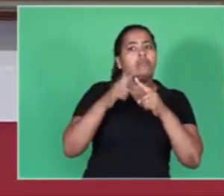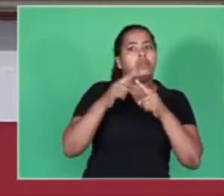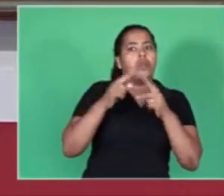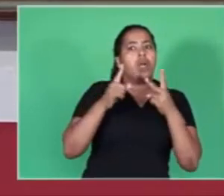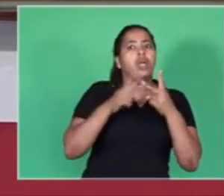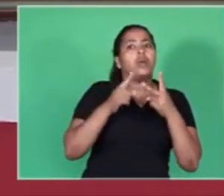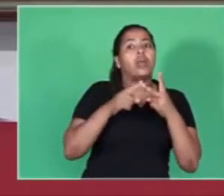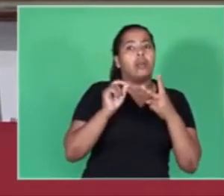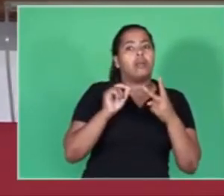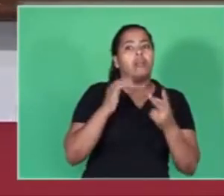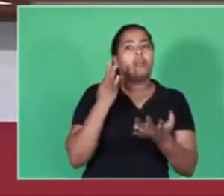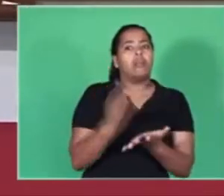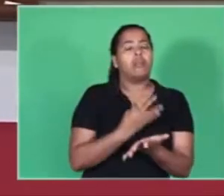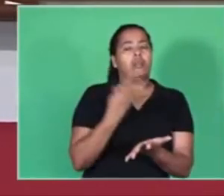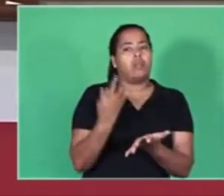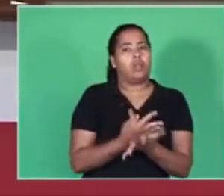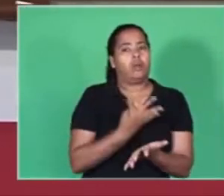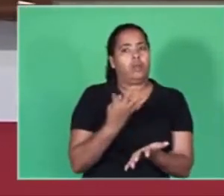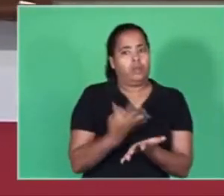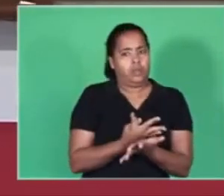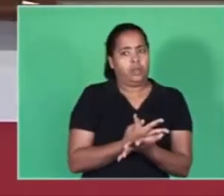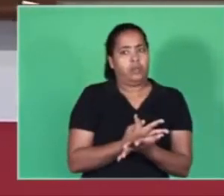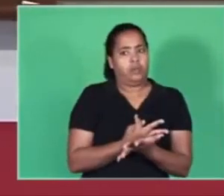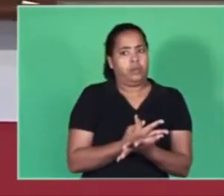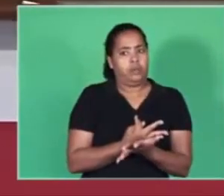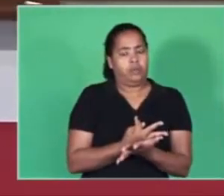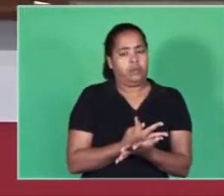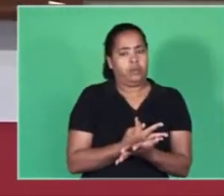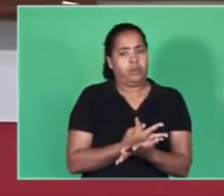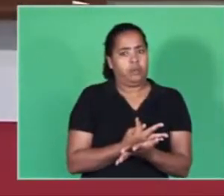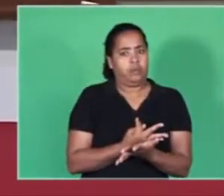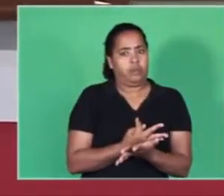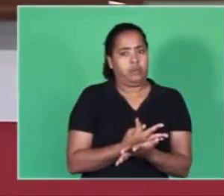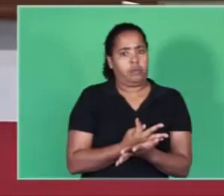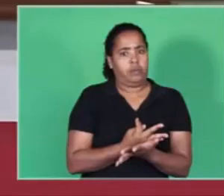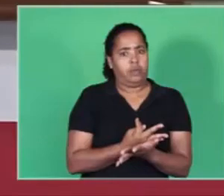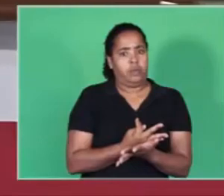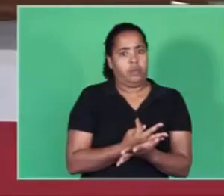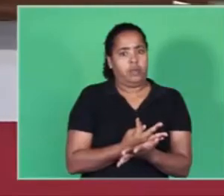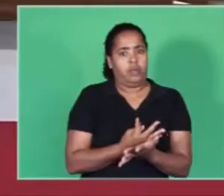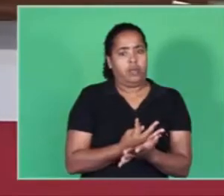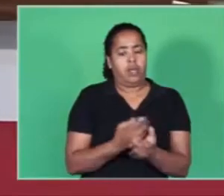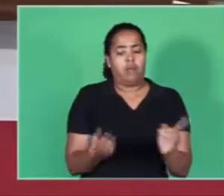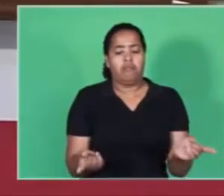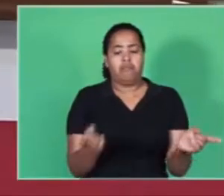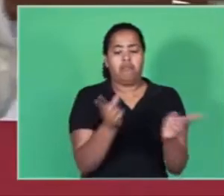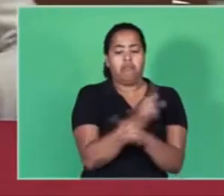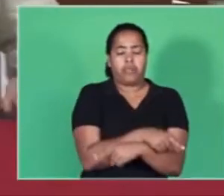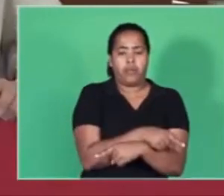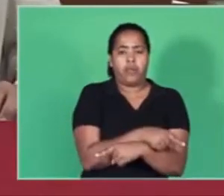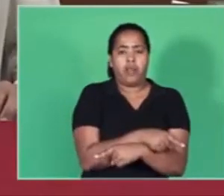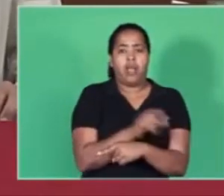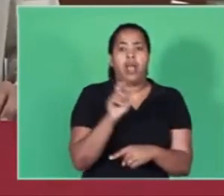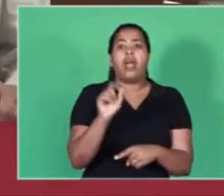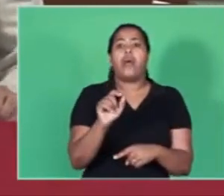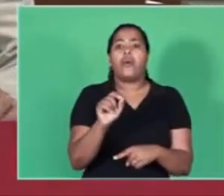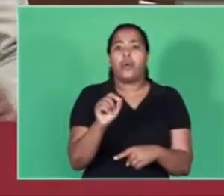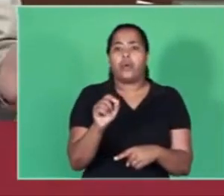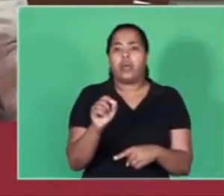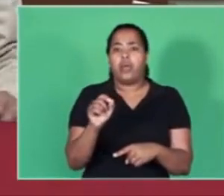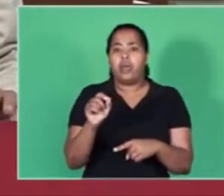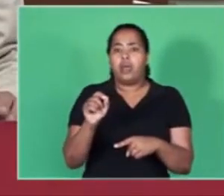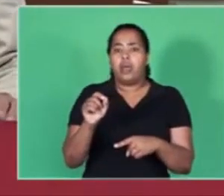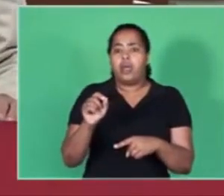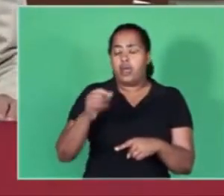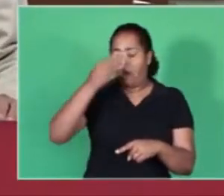That is why inside the house, that's why apostasy came. Apostasy is if you leave faith and you enter into reason.